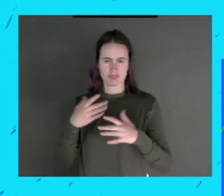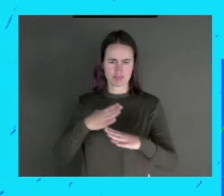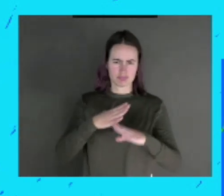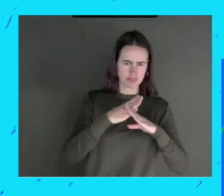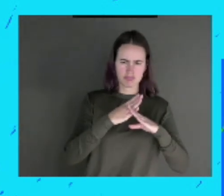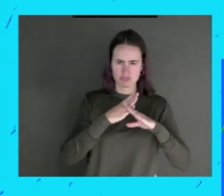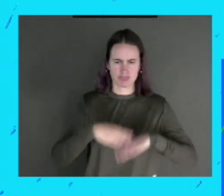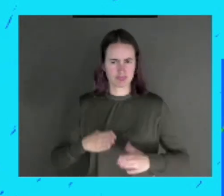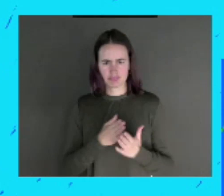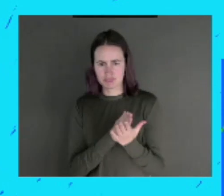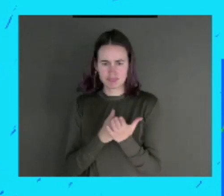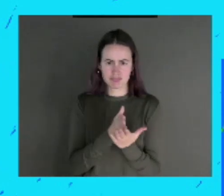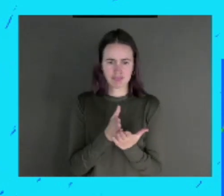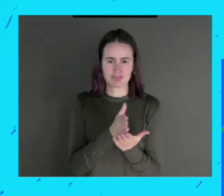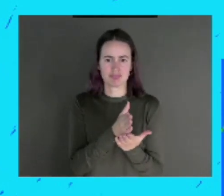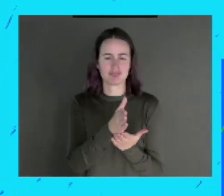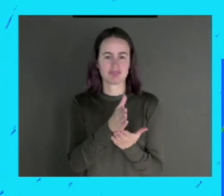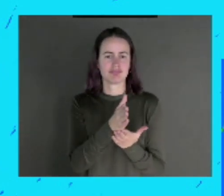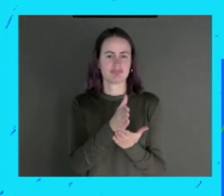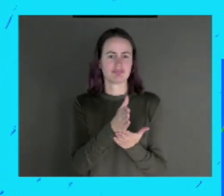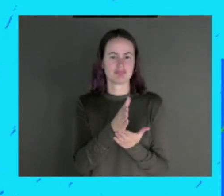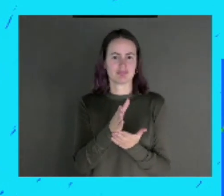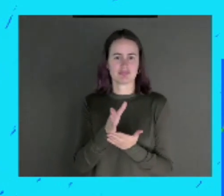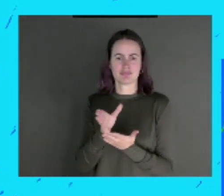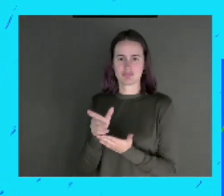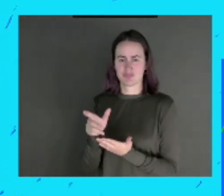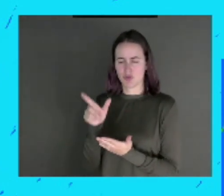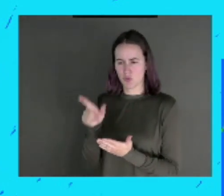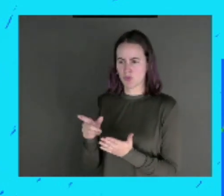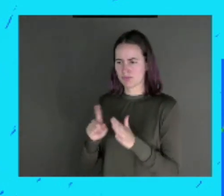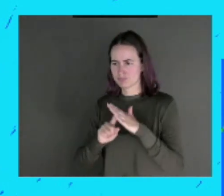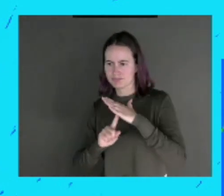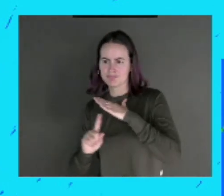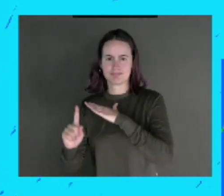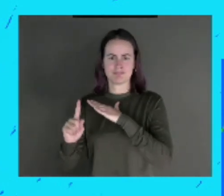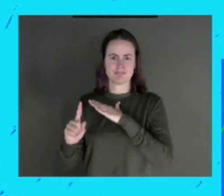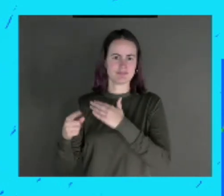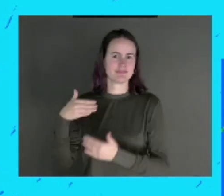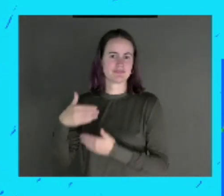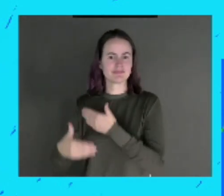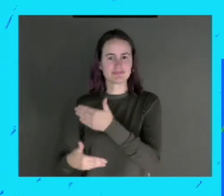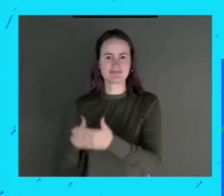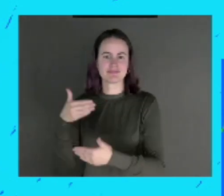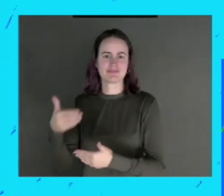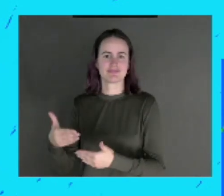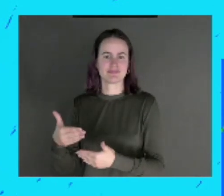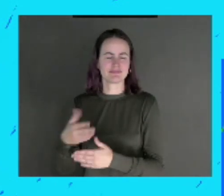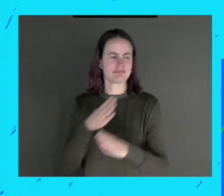Show that yours. Go ahead and break our walls.